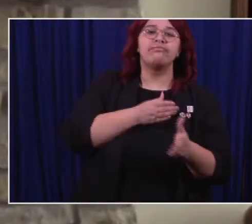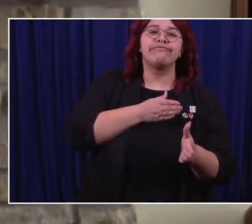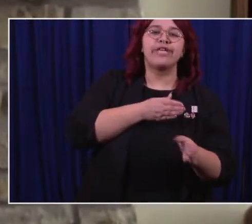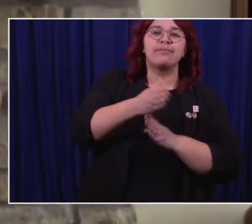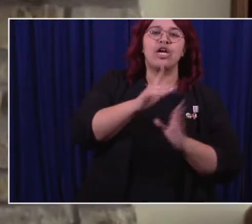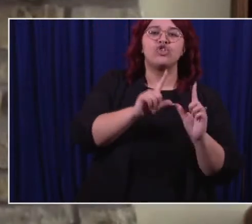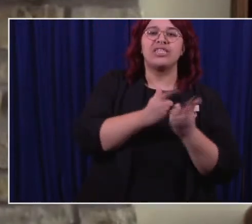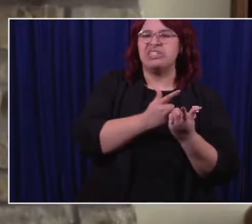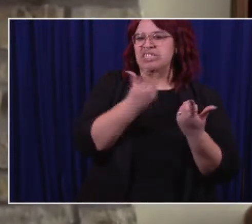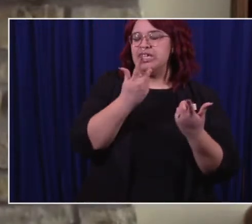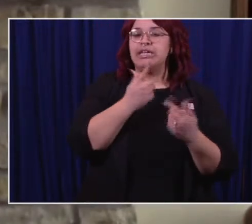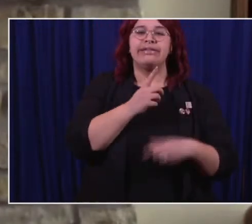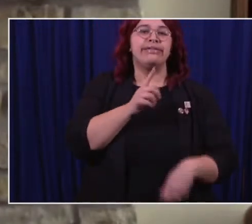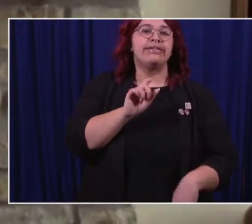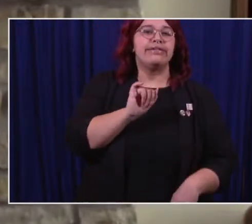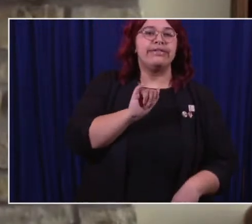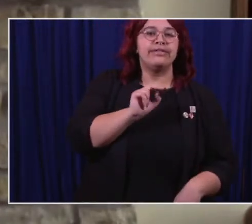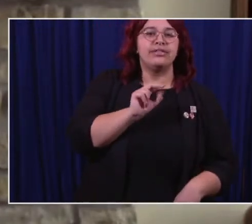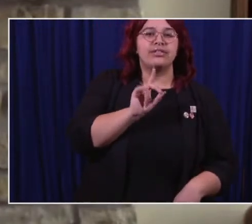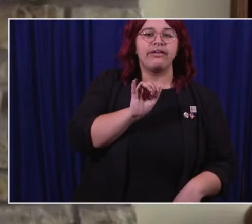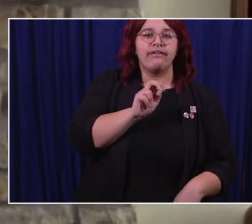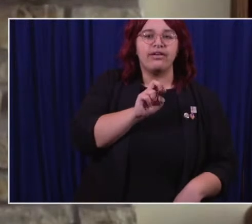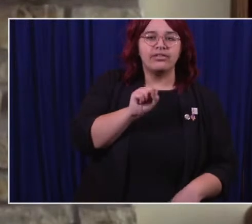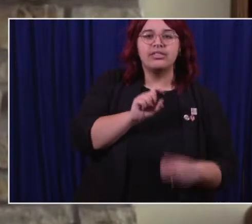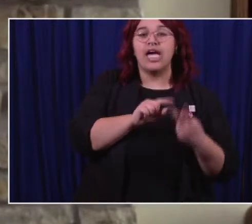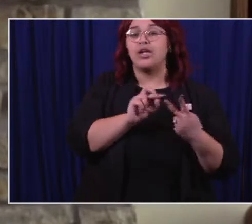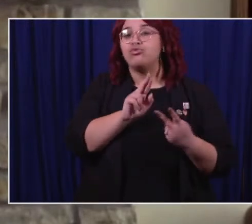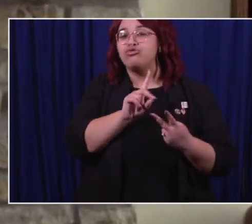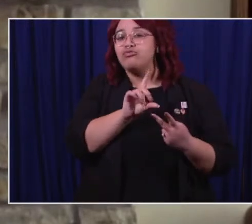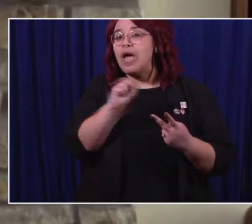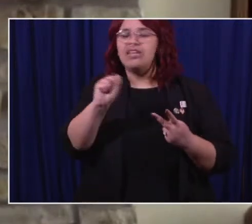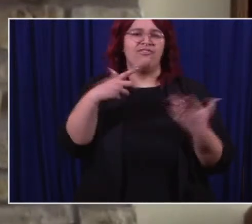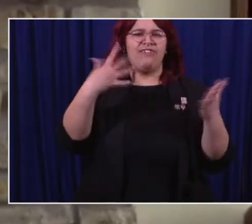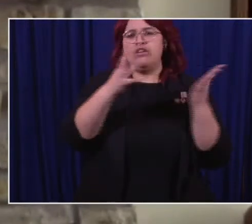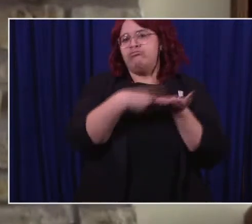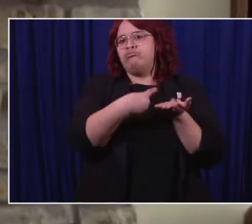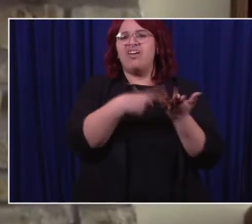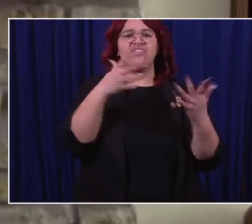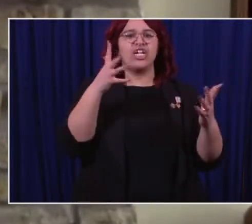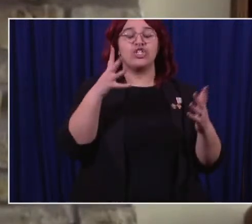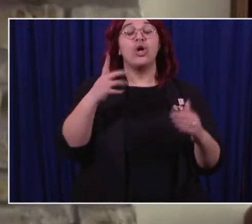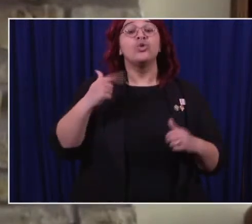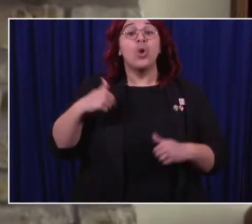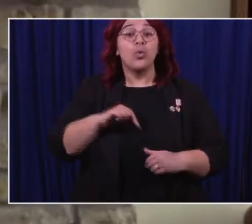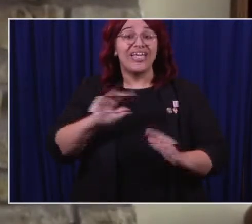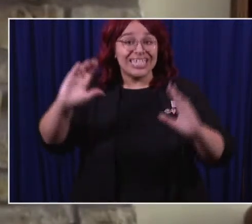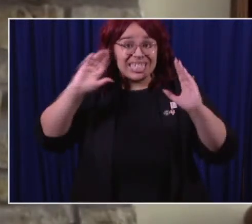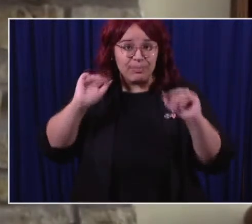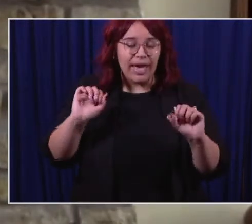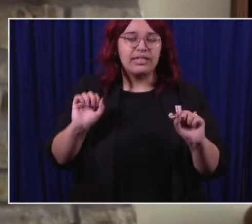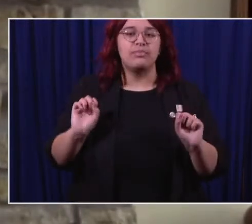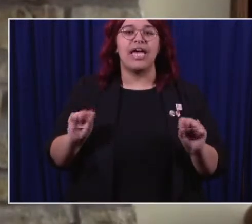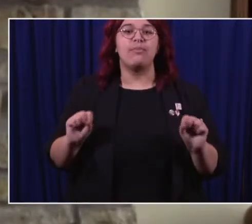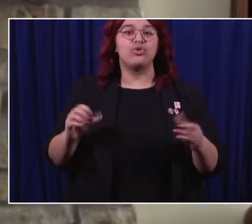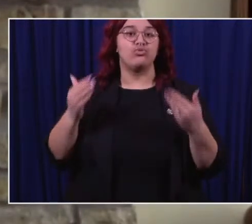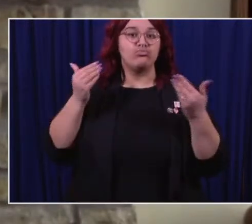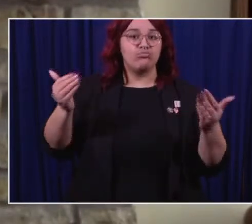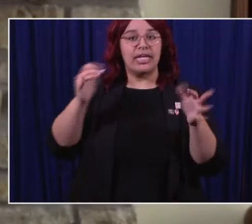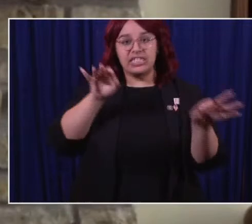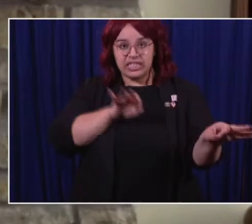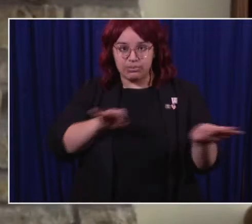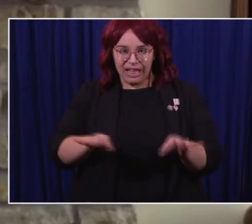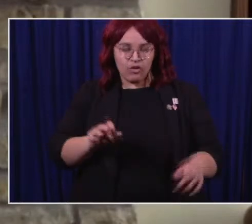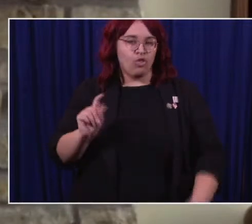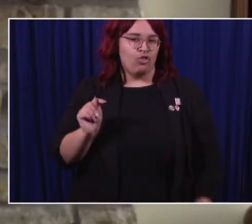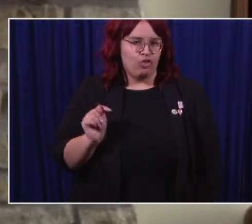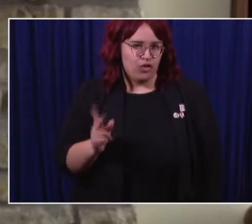And, we'll have a full announcement. We anticipate having a full announcement on Thursday. So, Randy, the target figure we